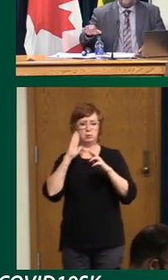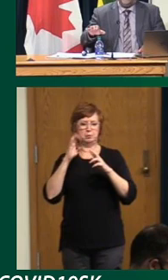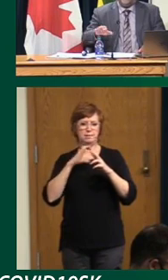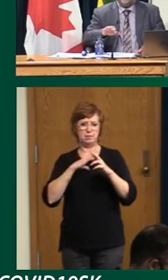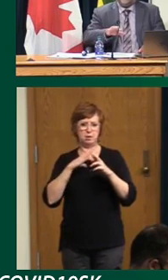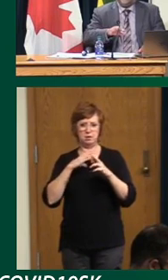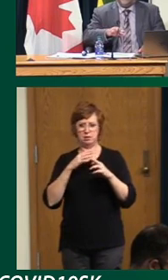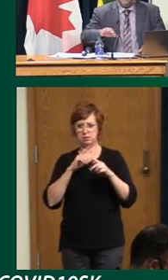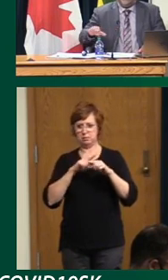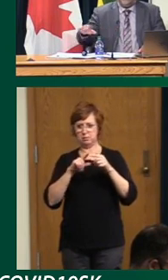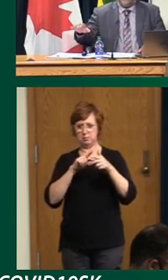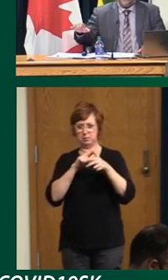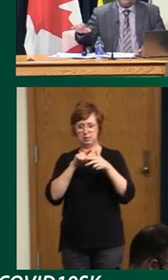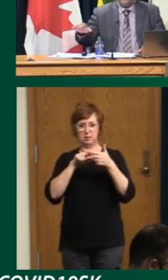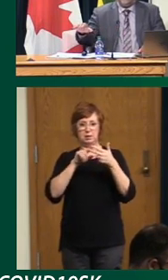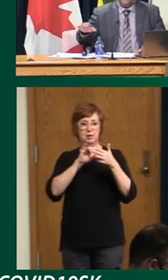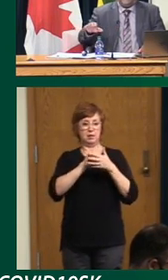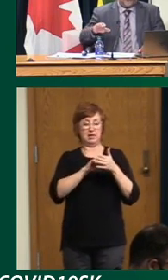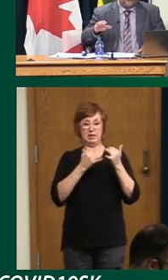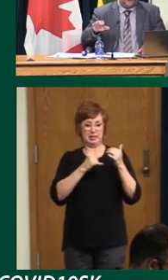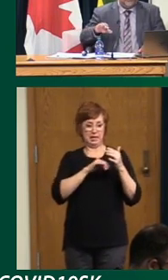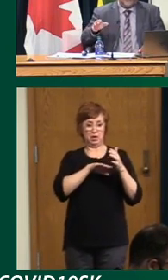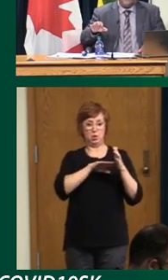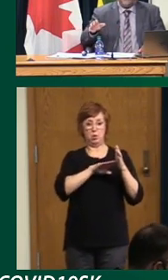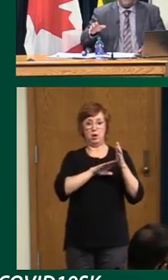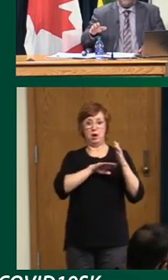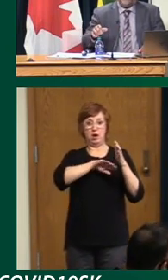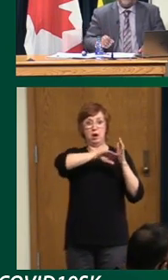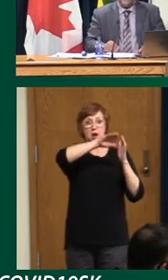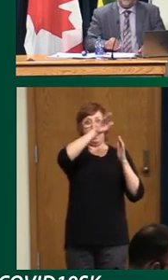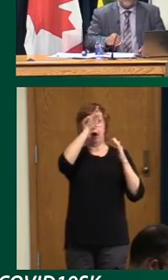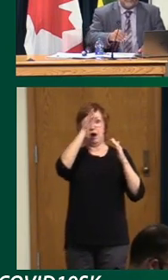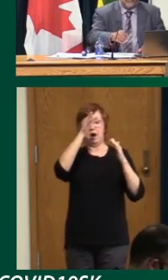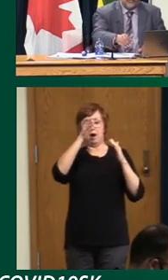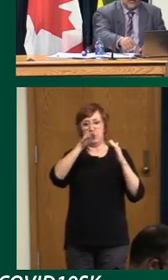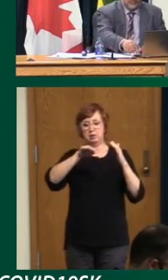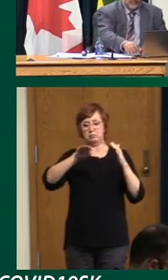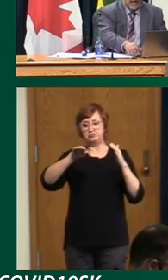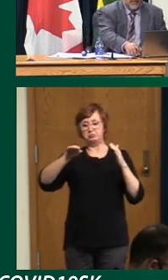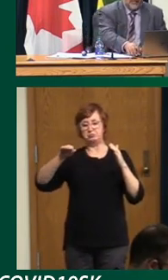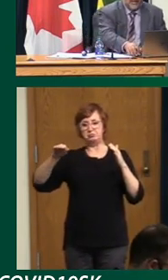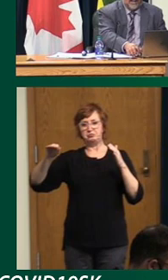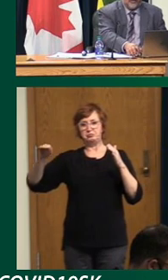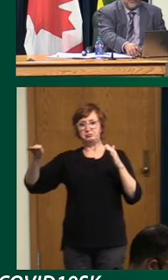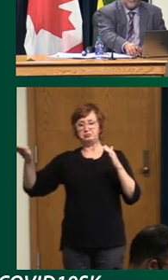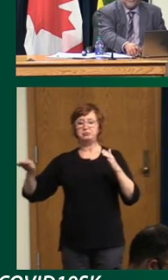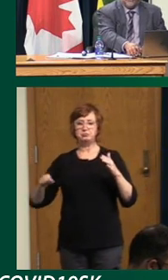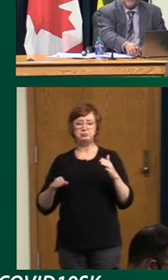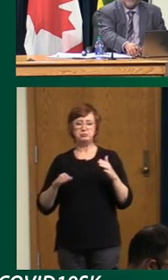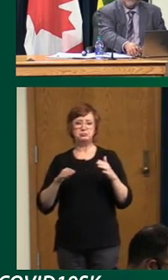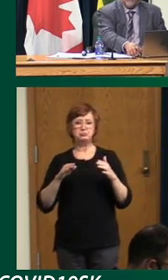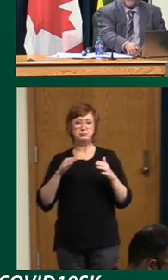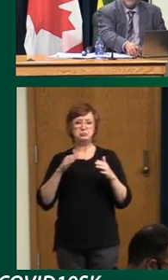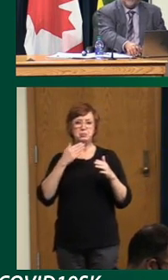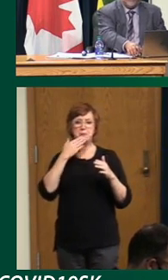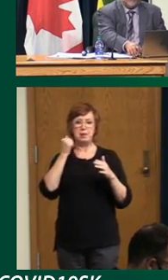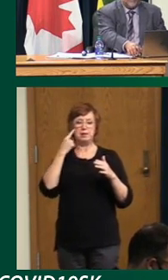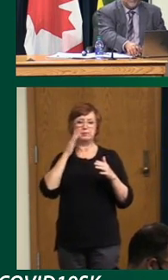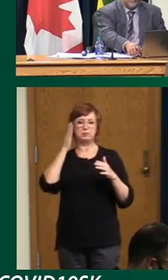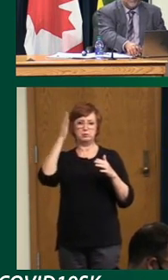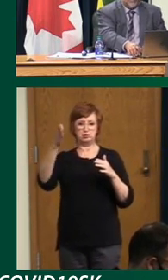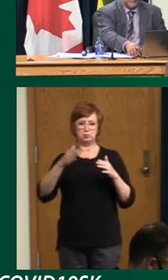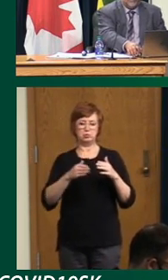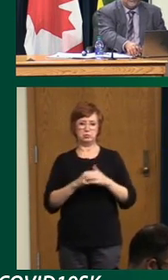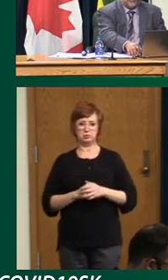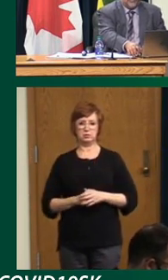either a slow burn, low flat curve, or peaks and troughs that are more manageable and don't need the same kind of measures